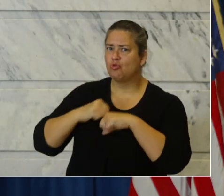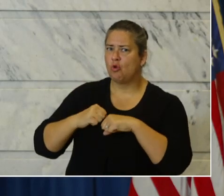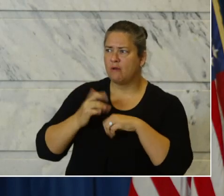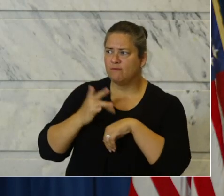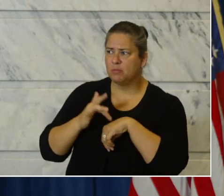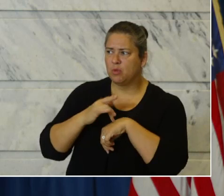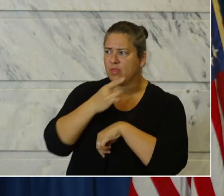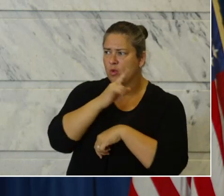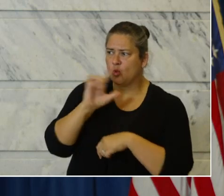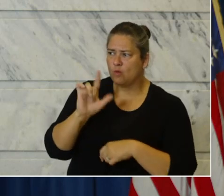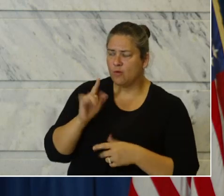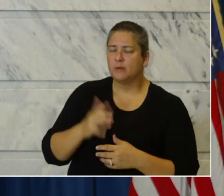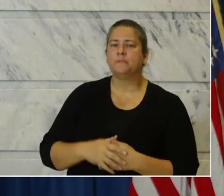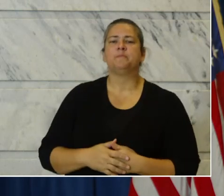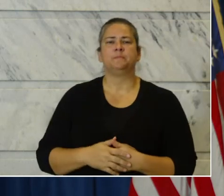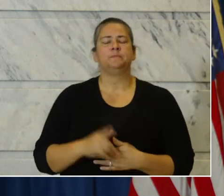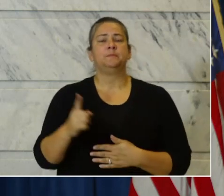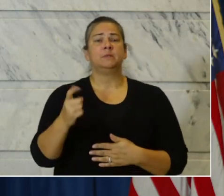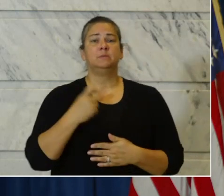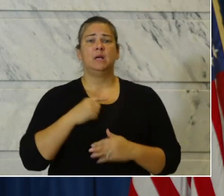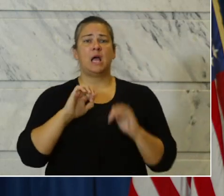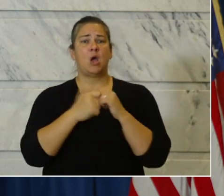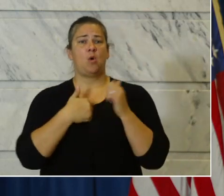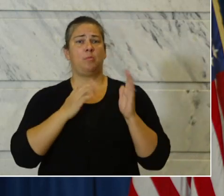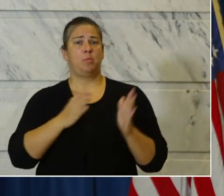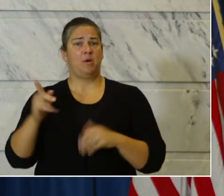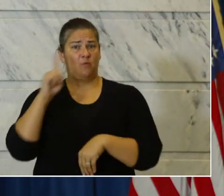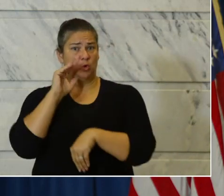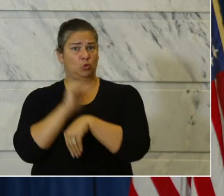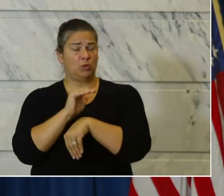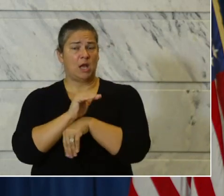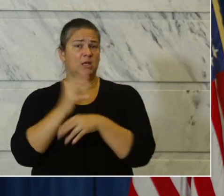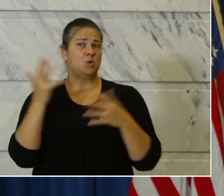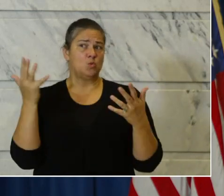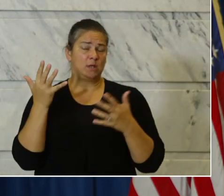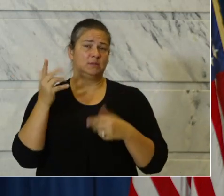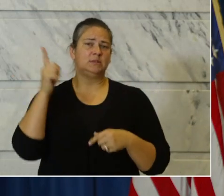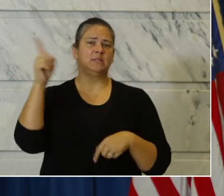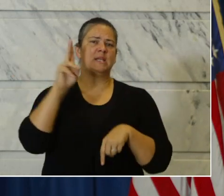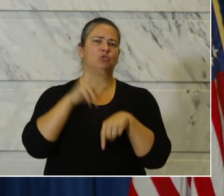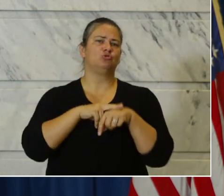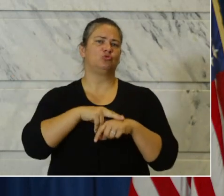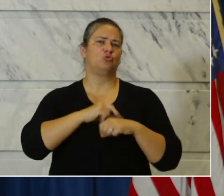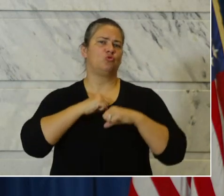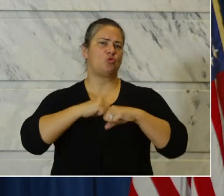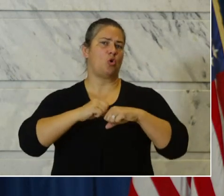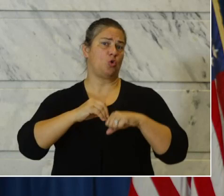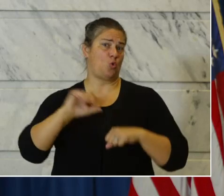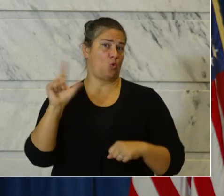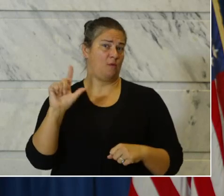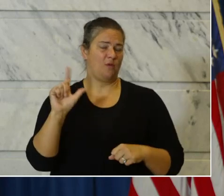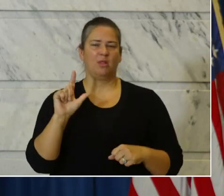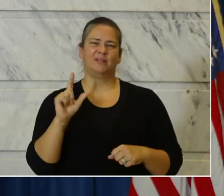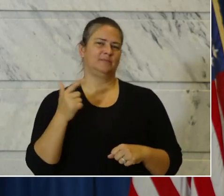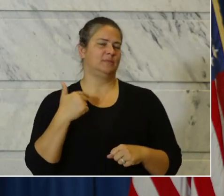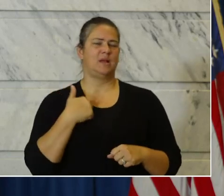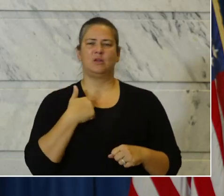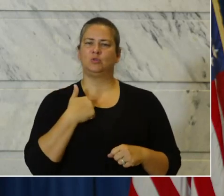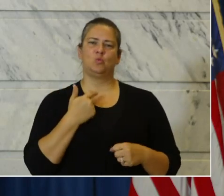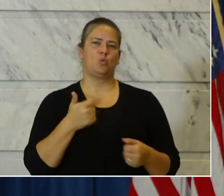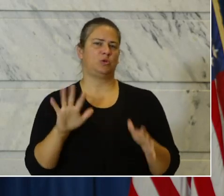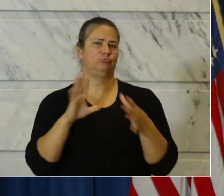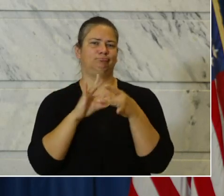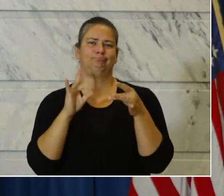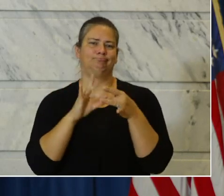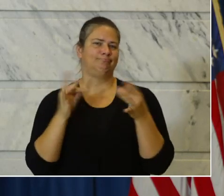in Louisville? The question is, how are we preparing for tonight? What's the number of National Guard troops in Louisville? We're not going to disclose the number.